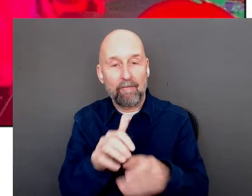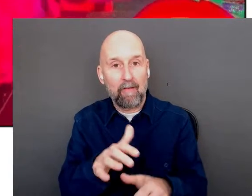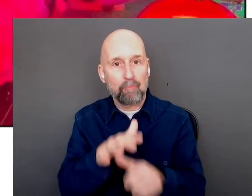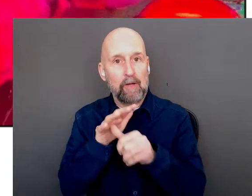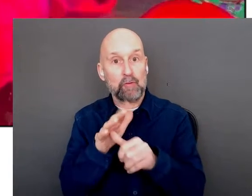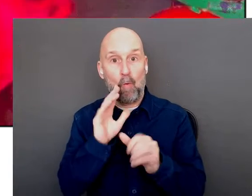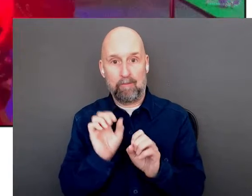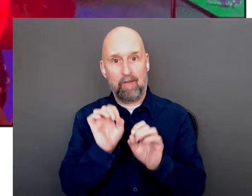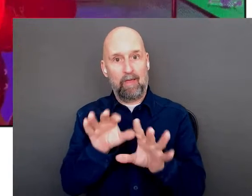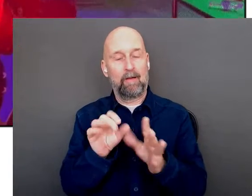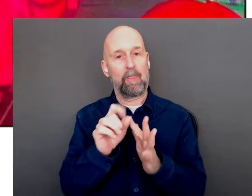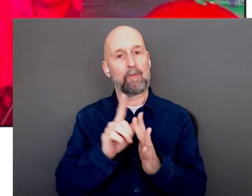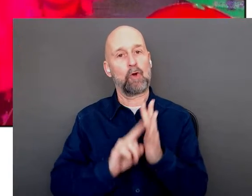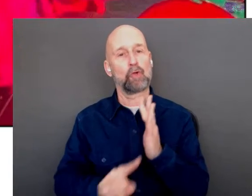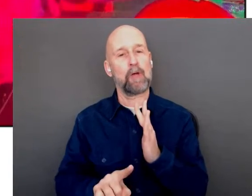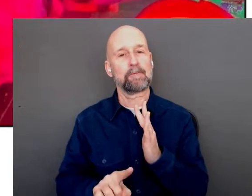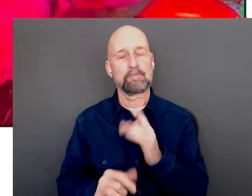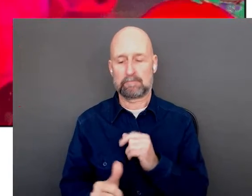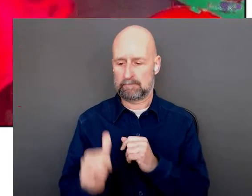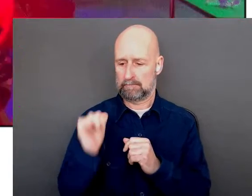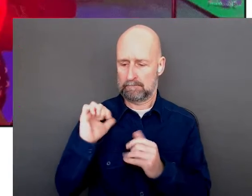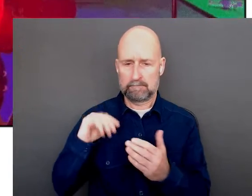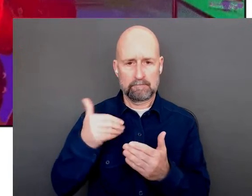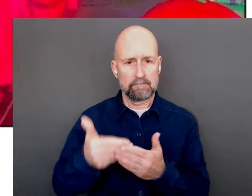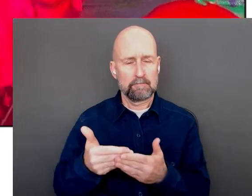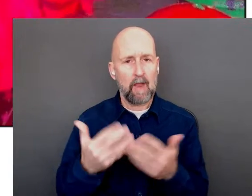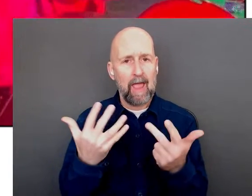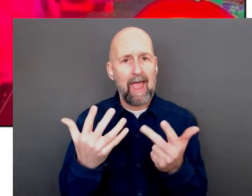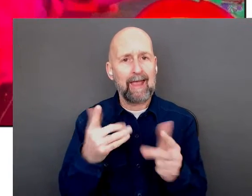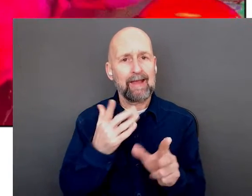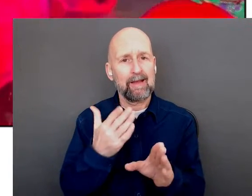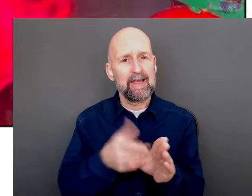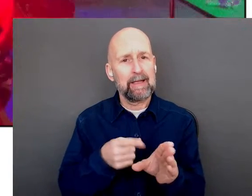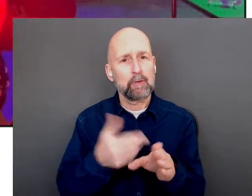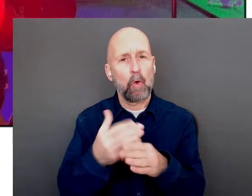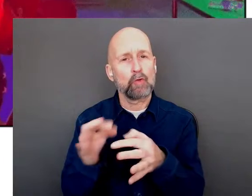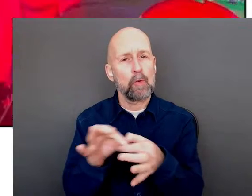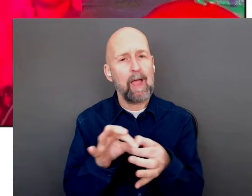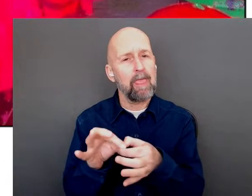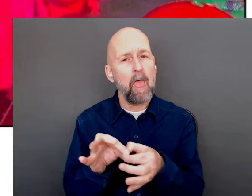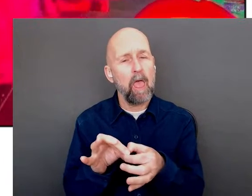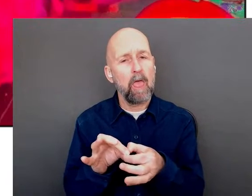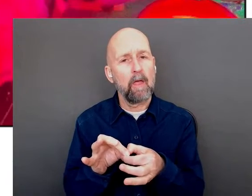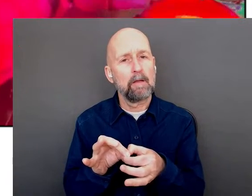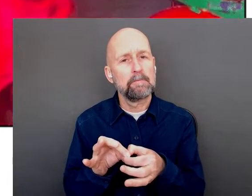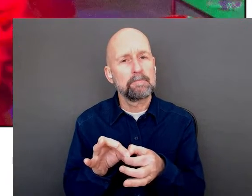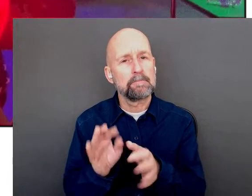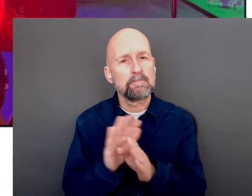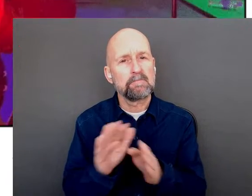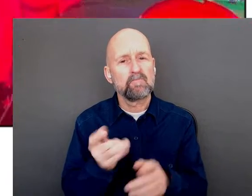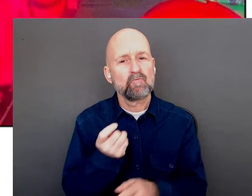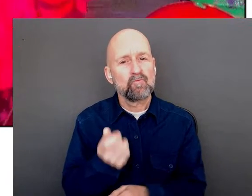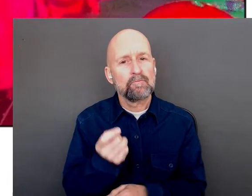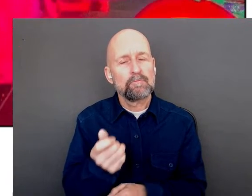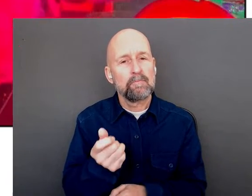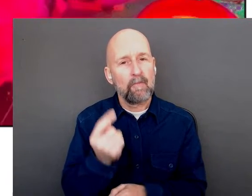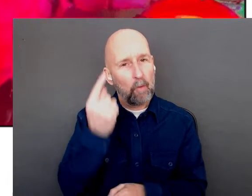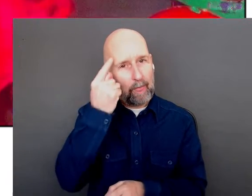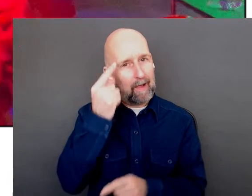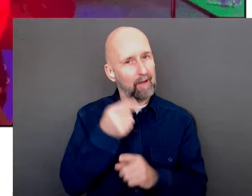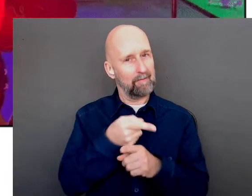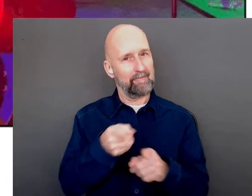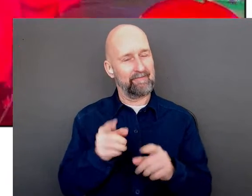over the past, well, almost 8 years that we worked together, we never really took much time to think about like what's